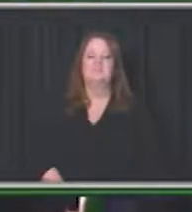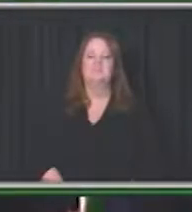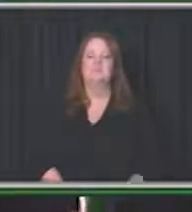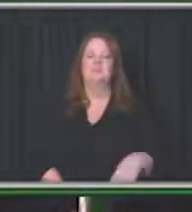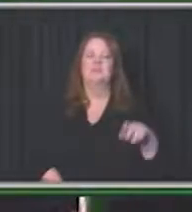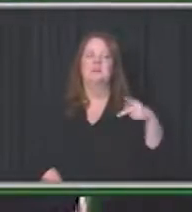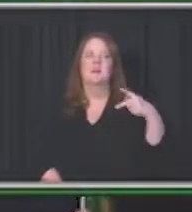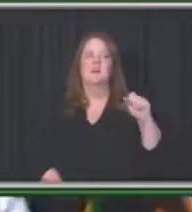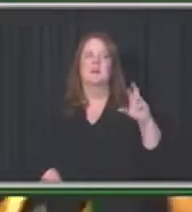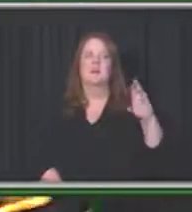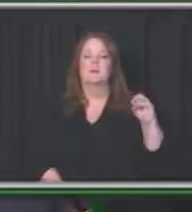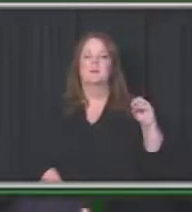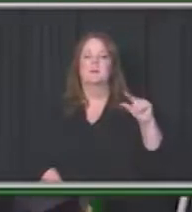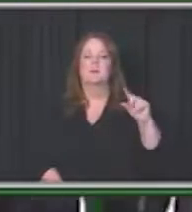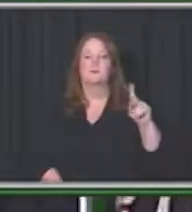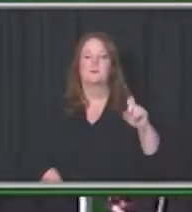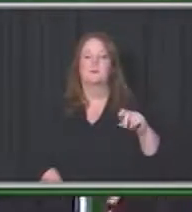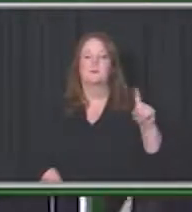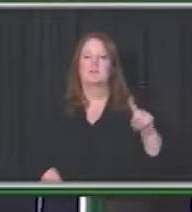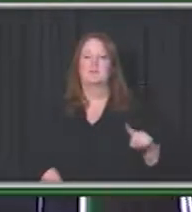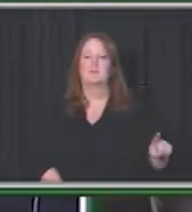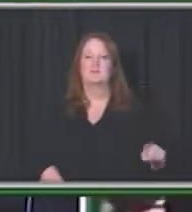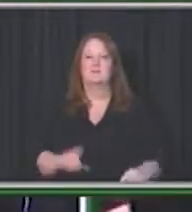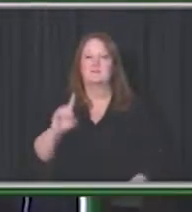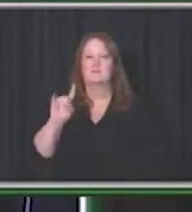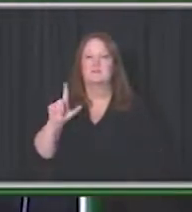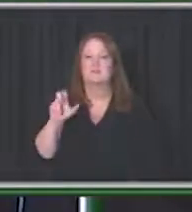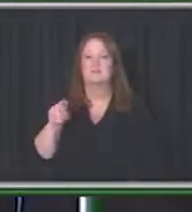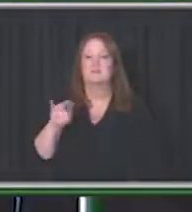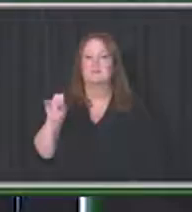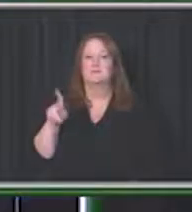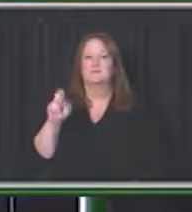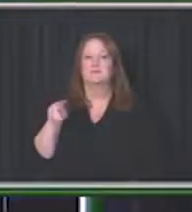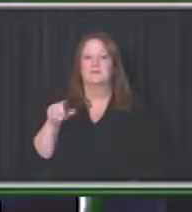Jairo Gutierrez. Dylan Jordan Engo.